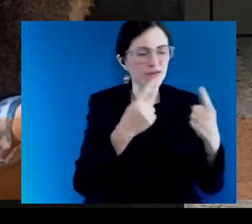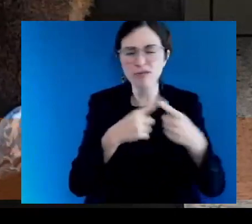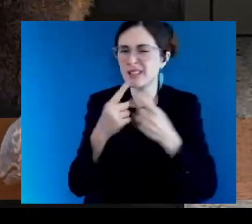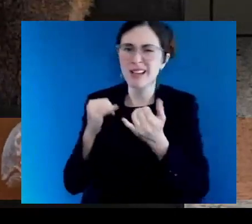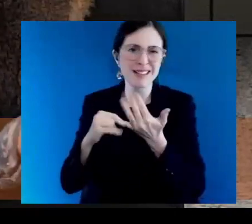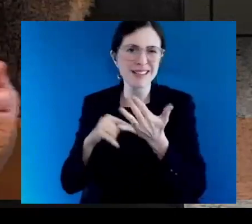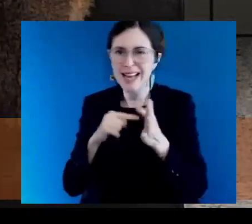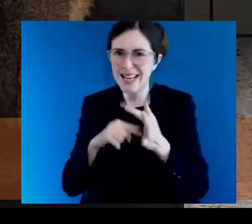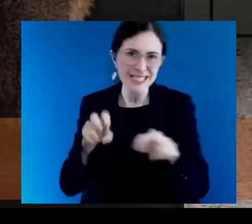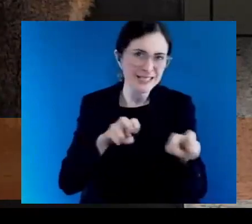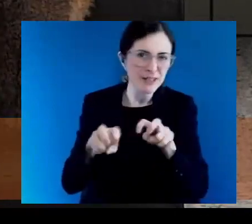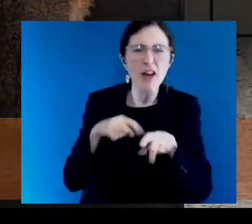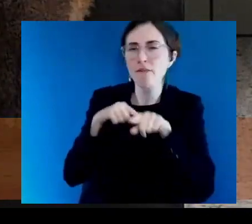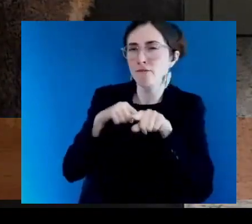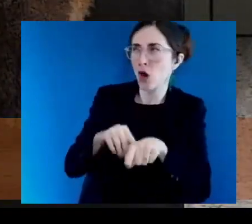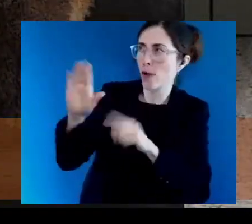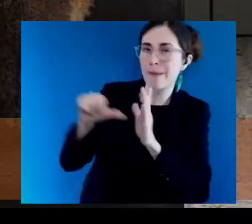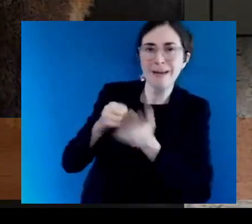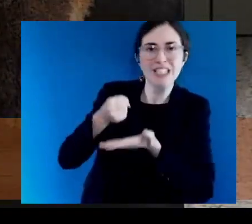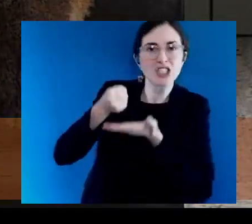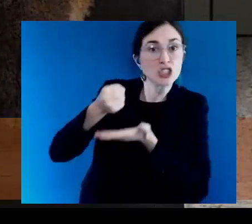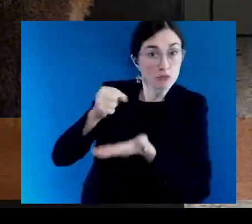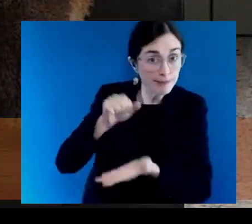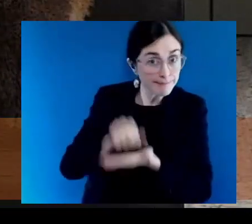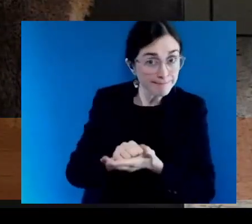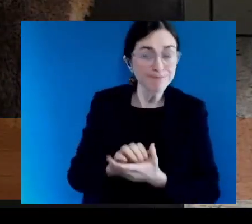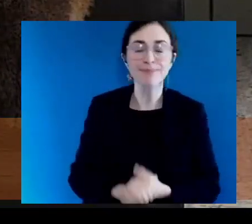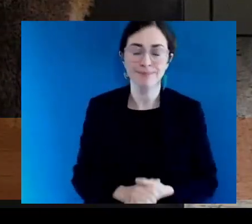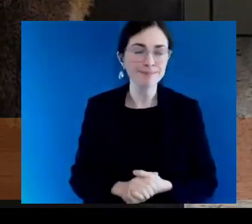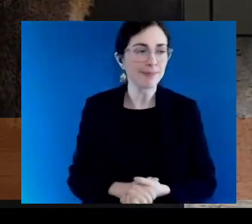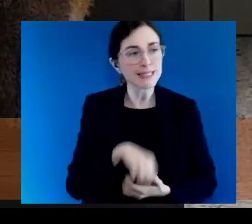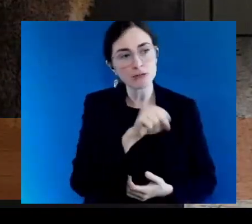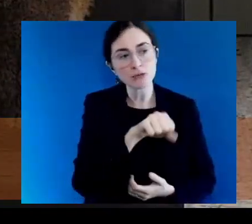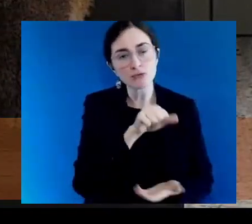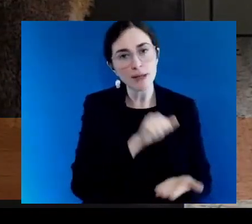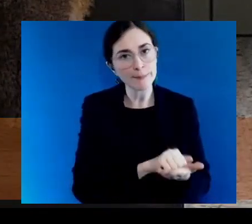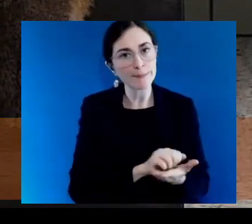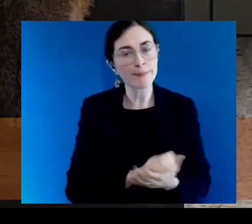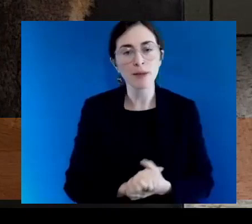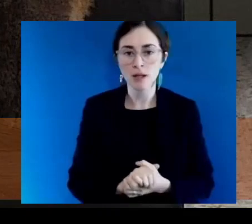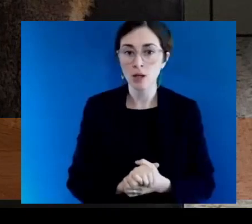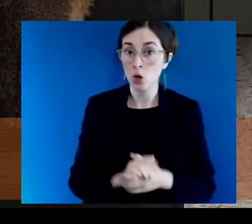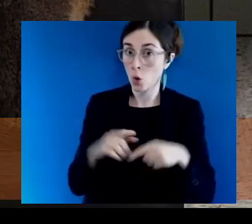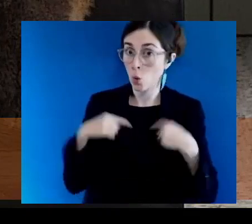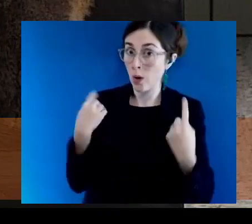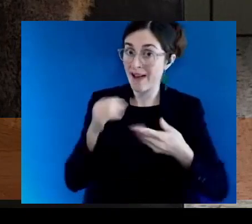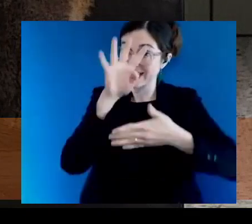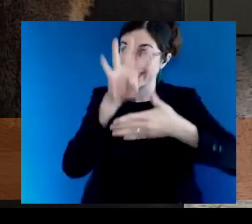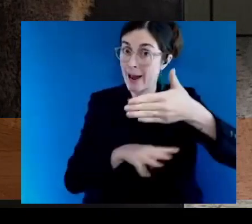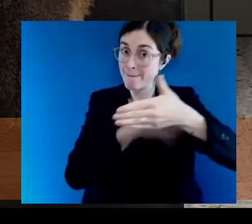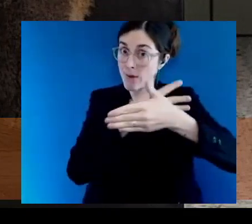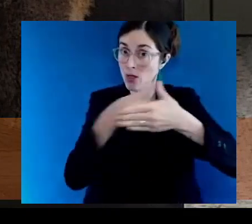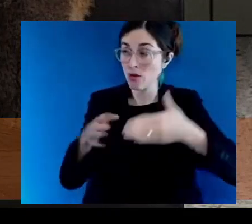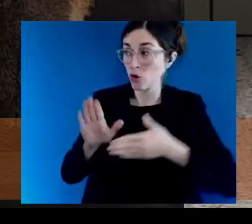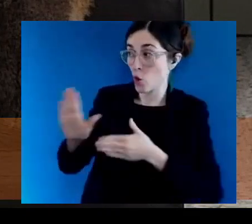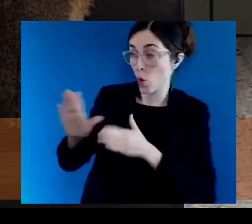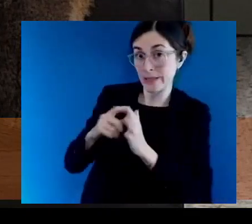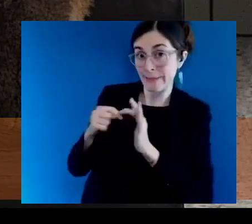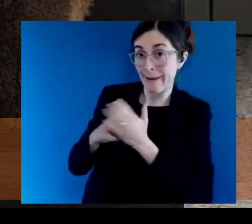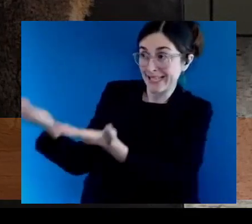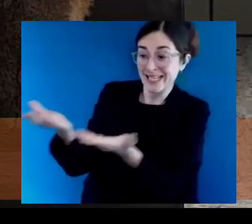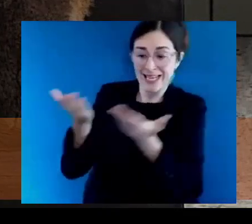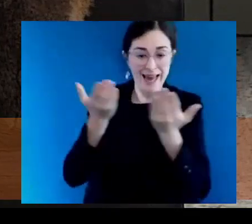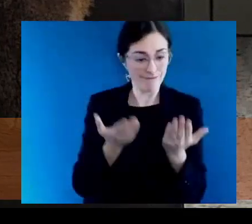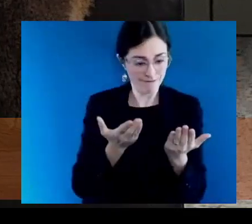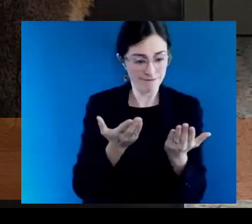with the budget process. Exactly. Now, we have a table that the department has provided in relation to